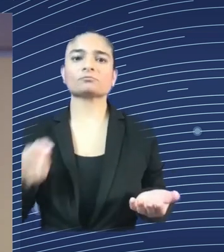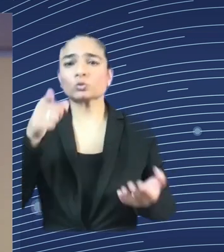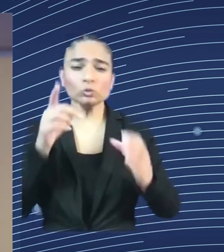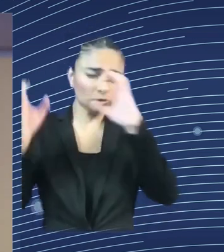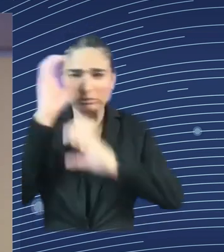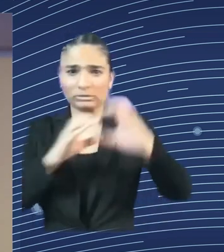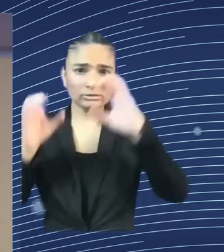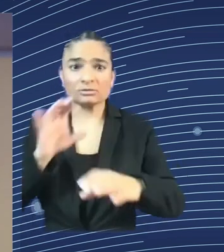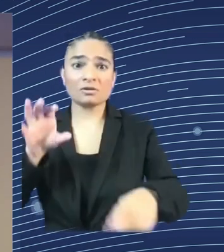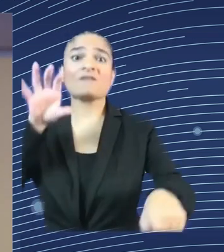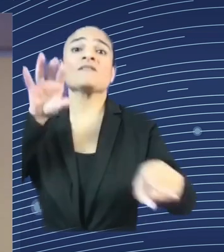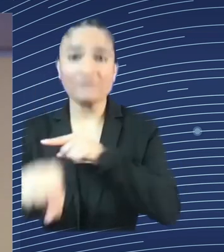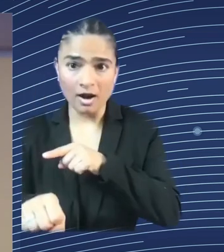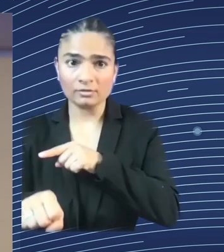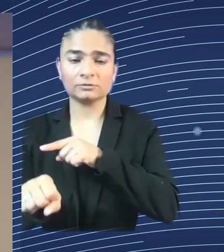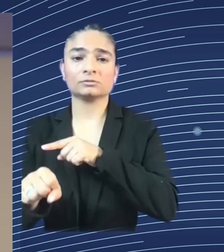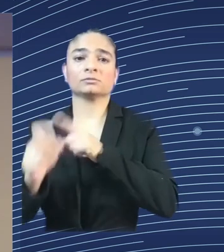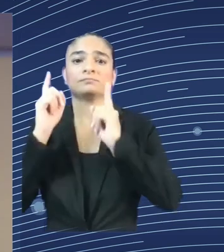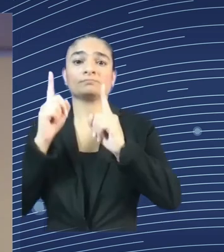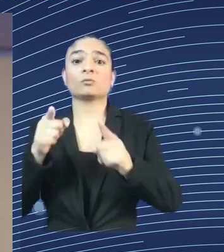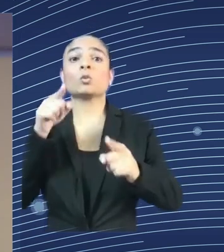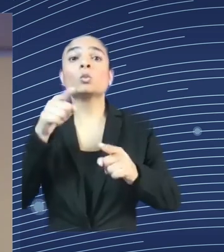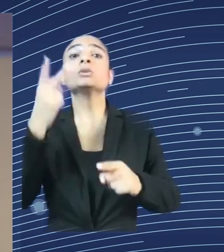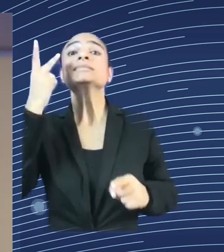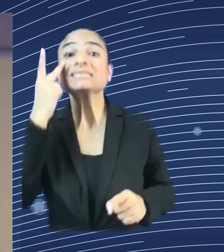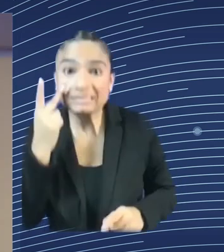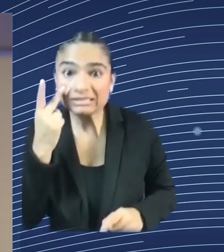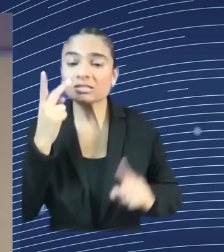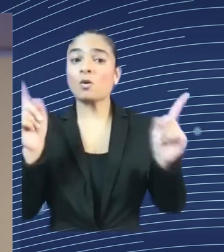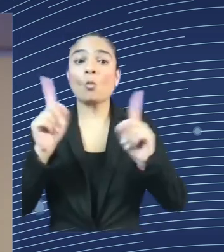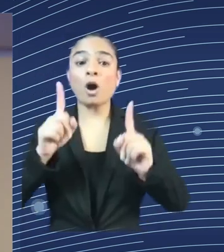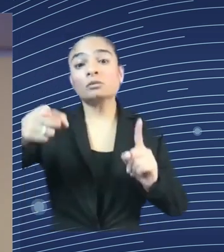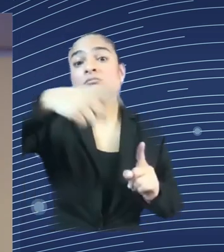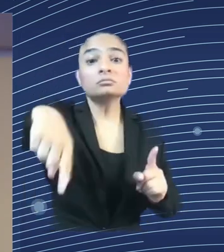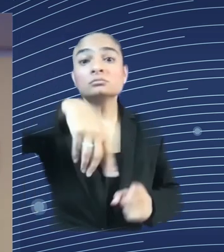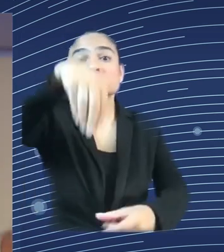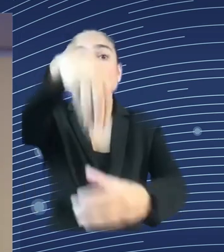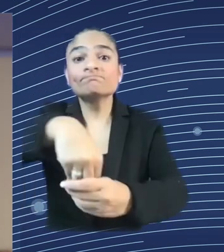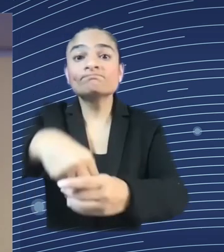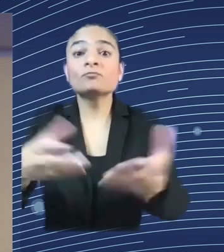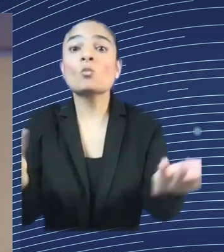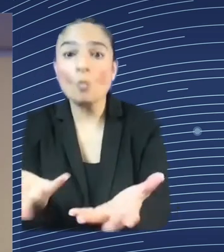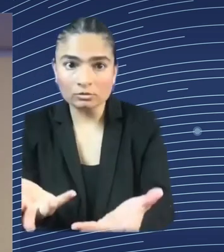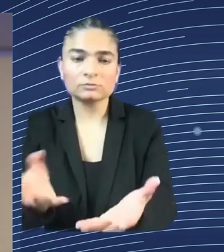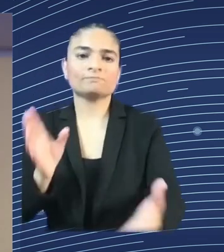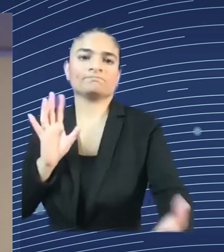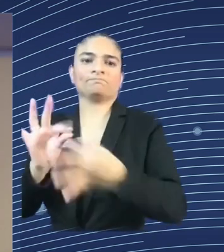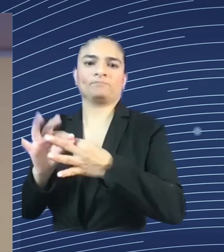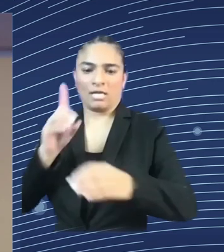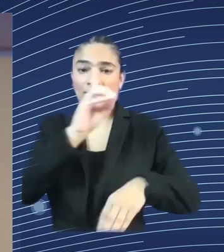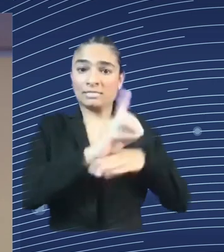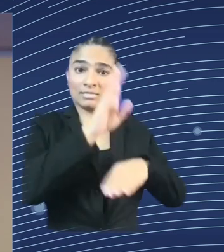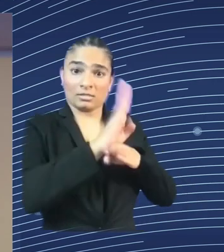have in risk analysis tools and in the databases. That's why I showed also the slide with a lot of databases we have,